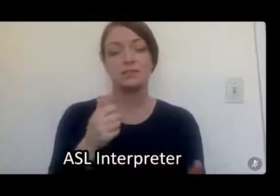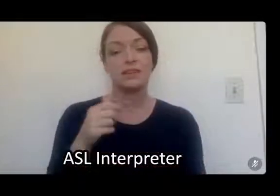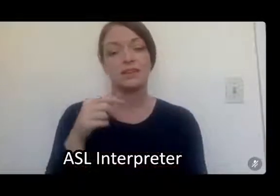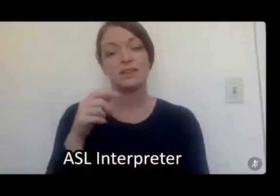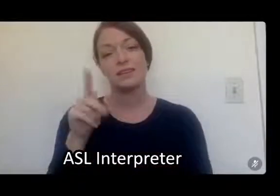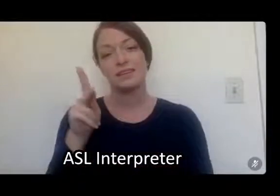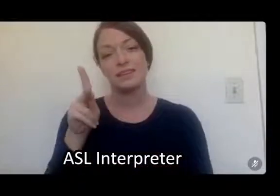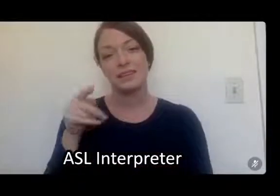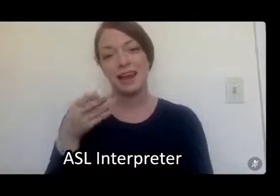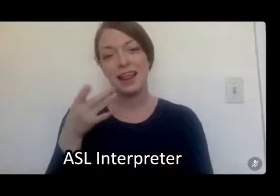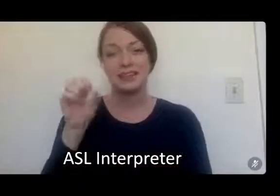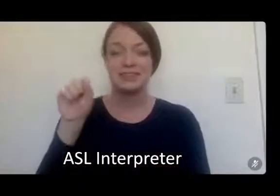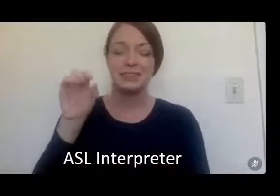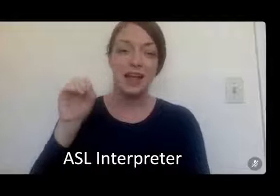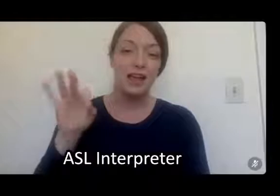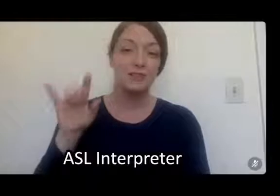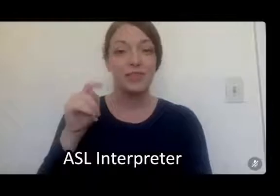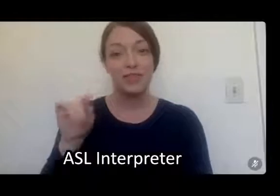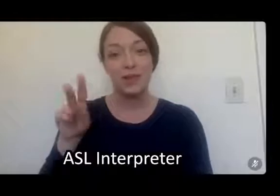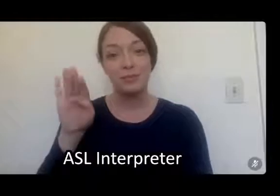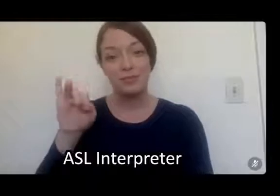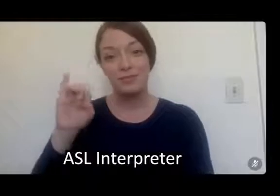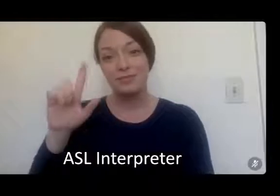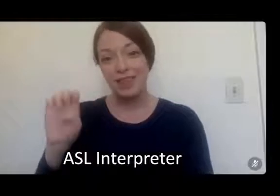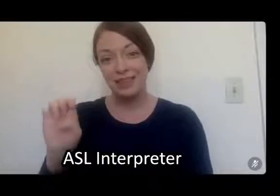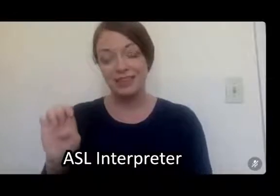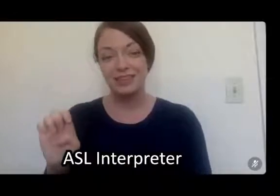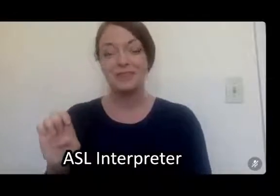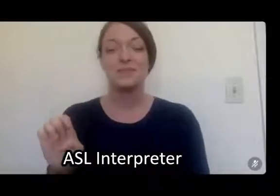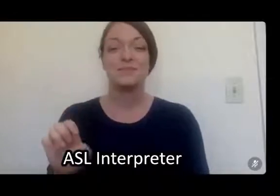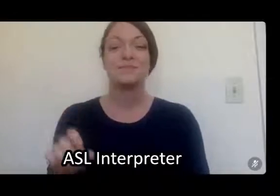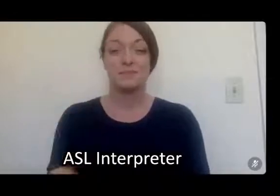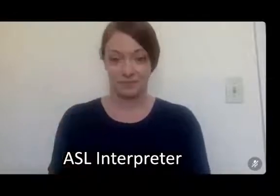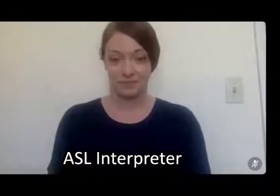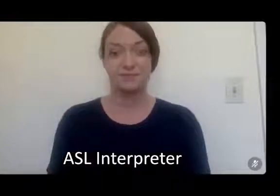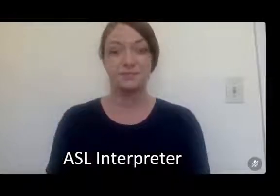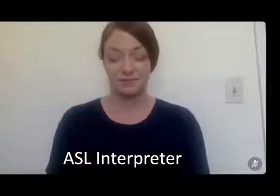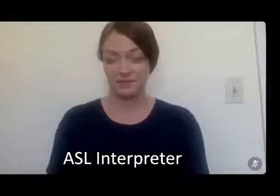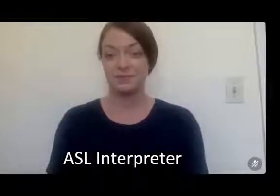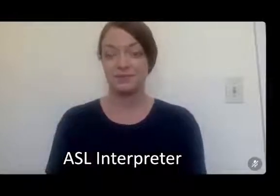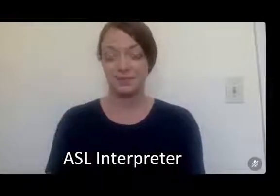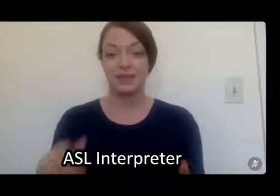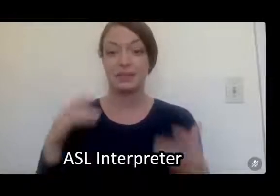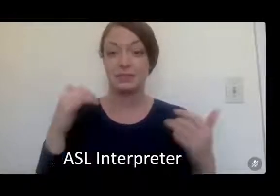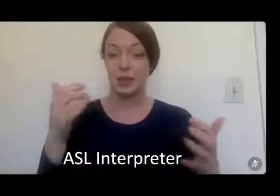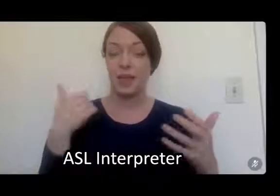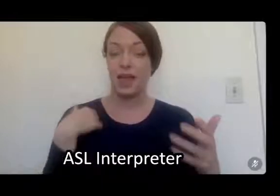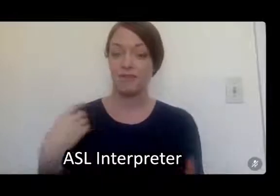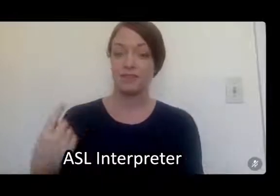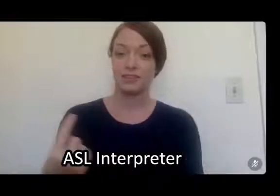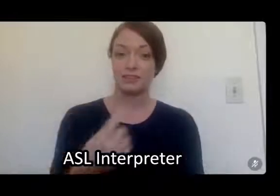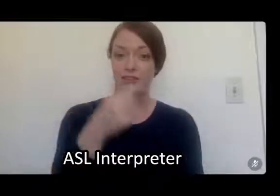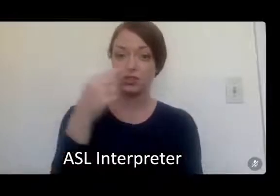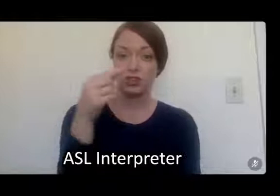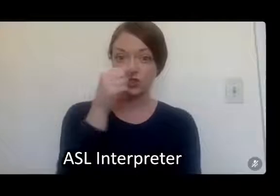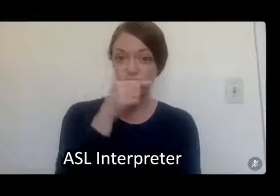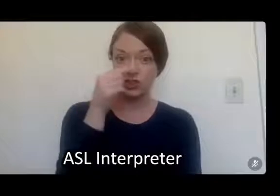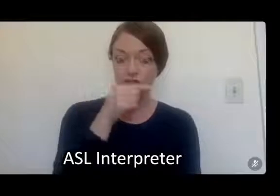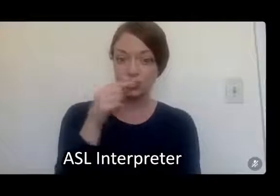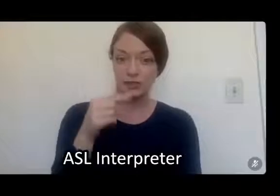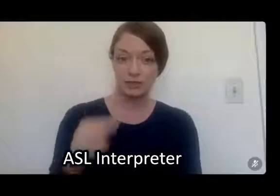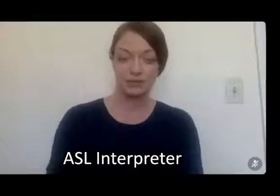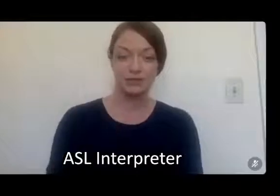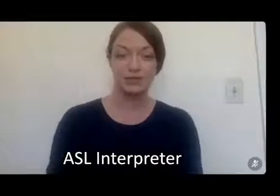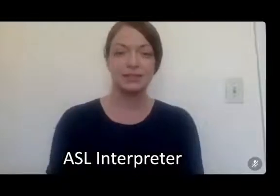knightsofthebraille@gmail.com. Next up on the list, we have the G Lady, Google. Careful if